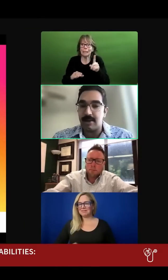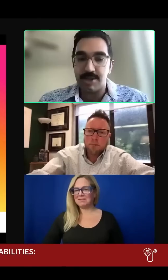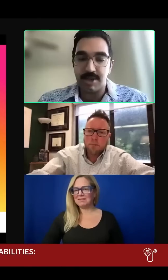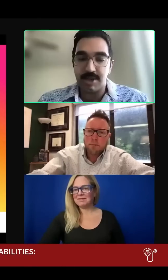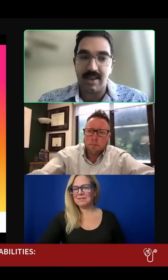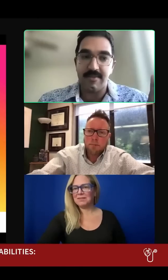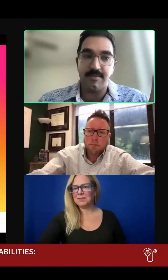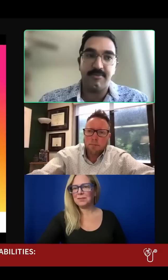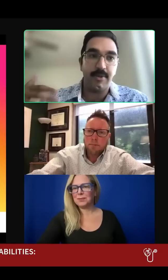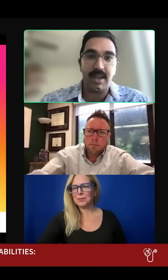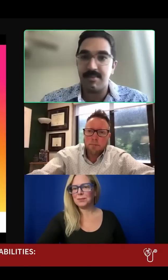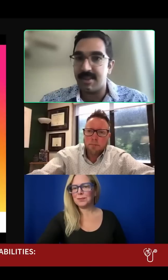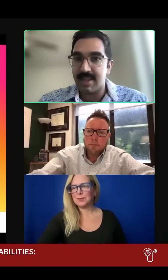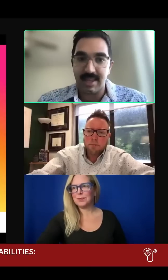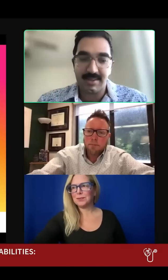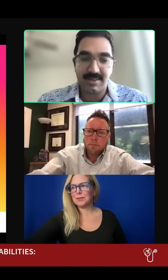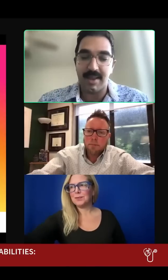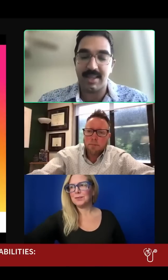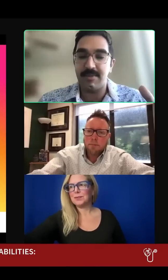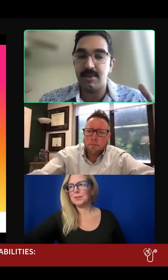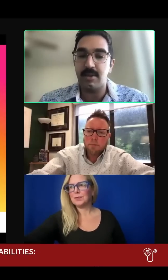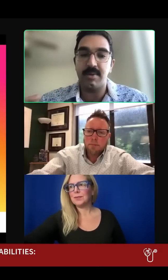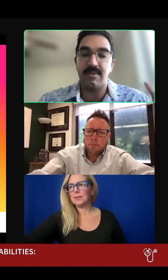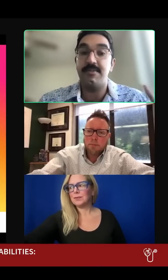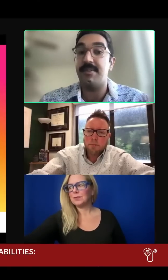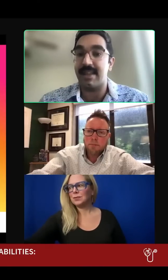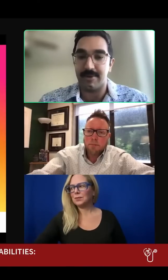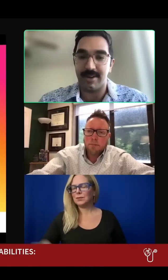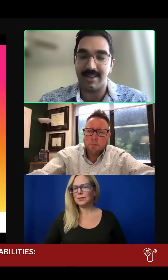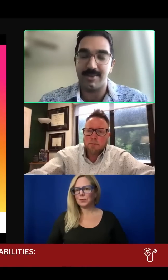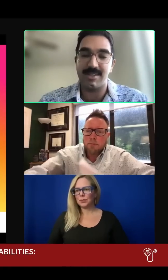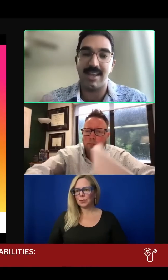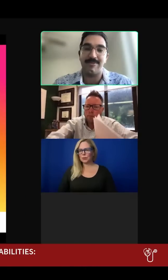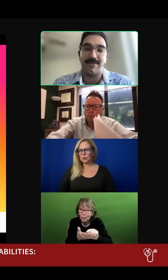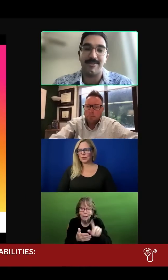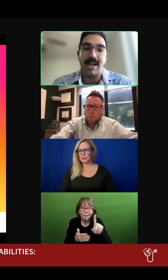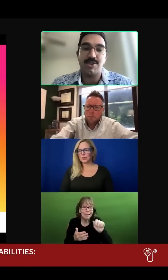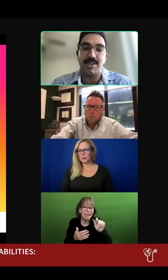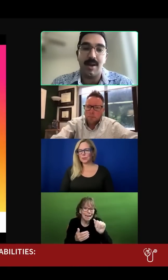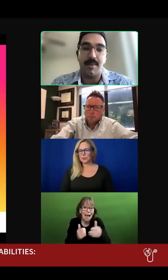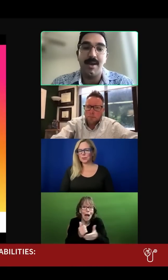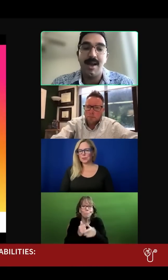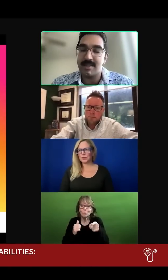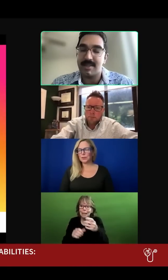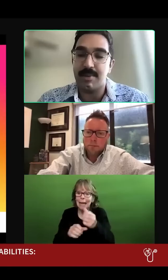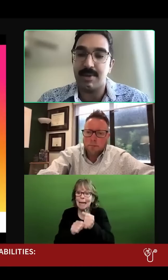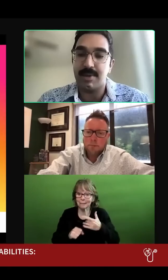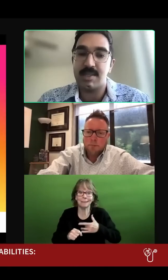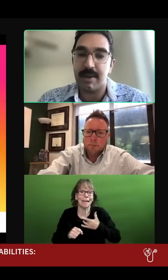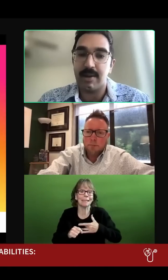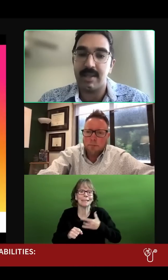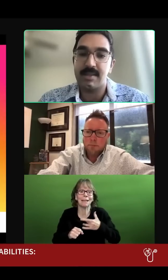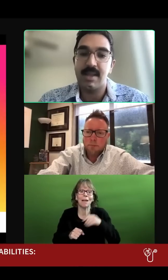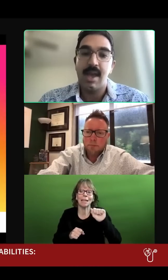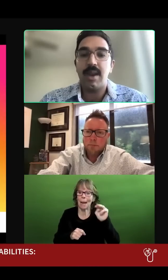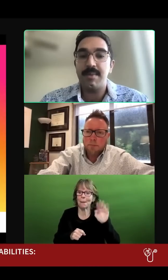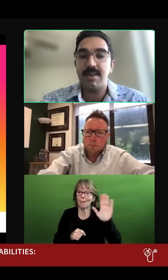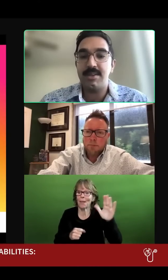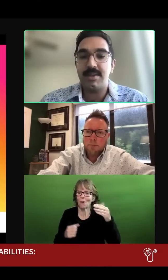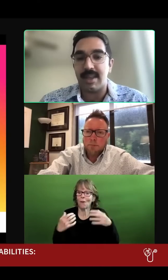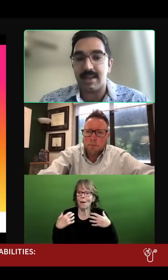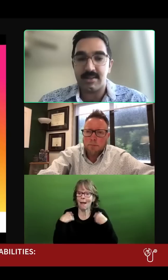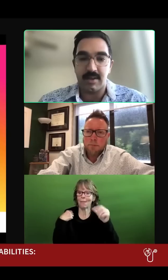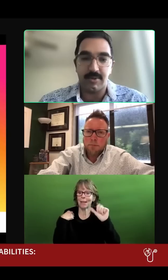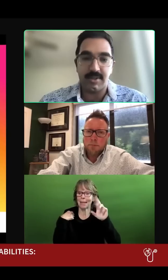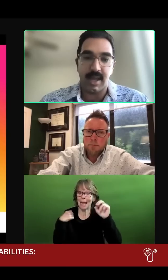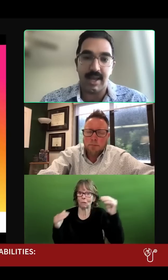some of that literature kind of framed the case and gave you a little bit of a flavor, I would say, for the SGM disability disparities. What I'm going